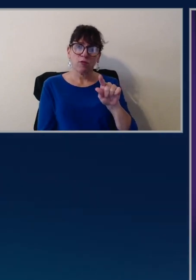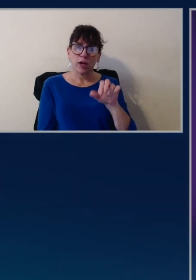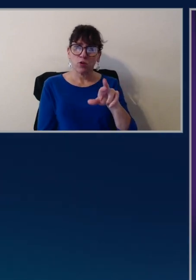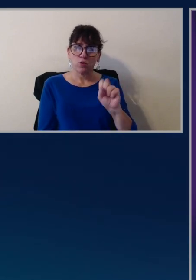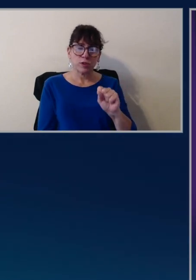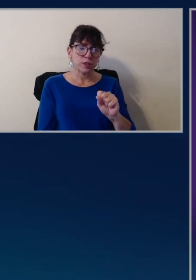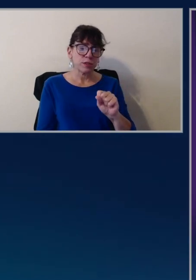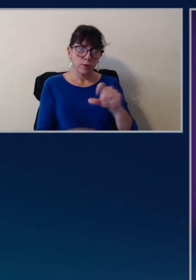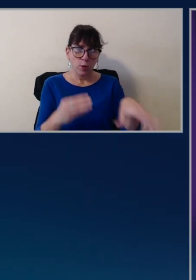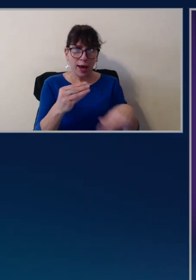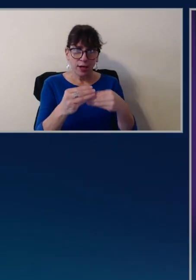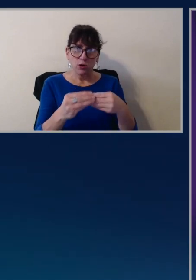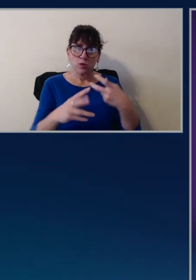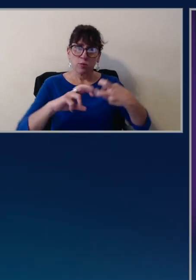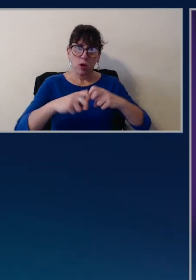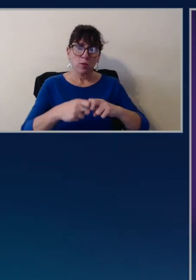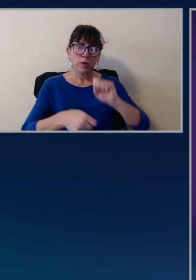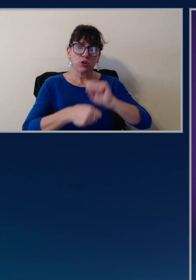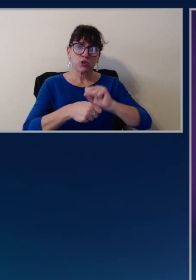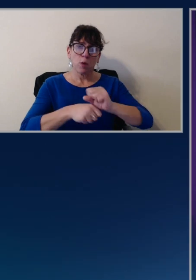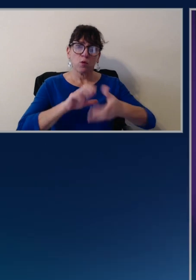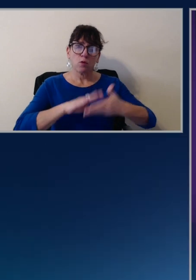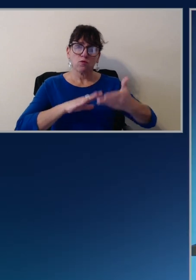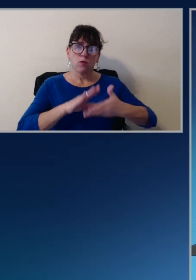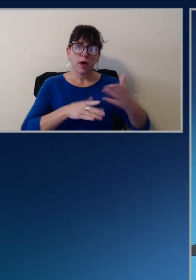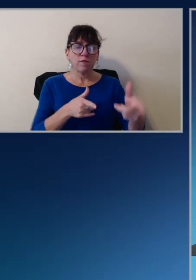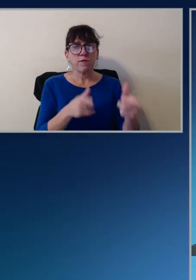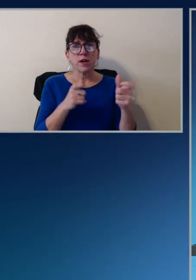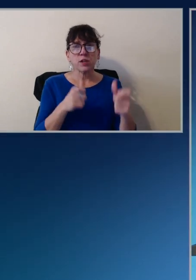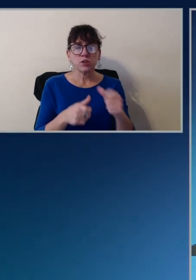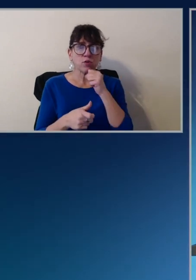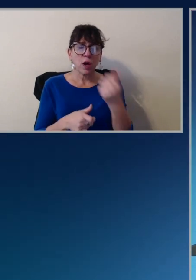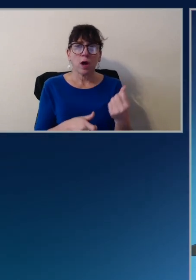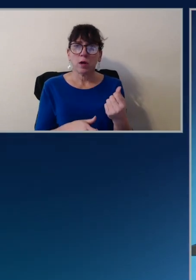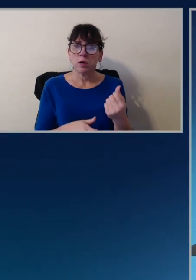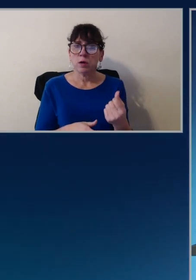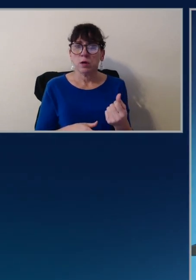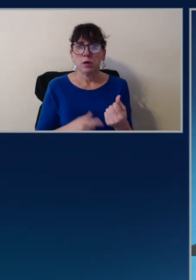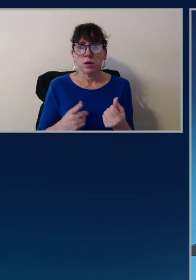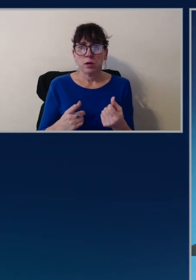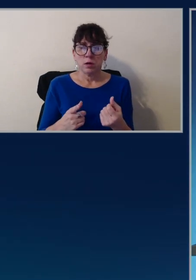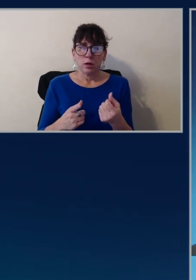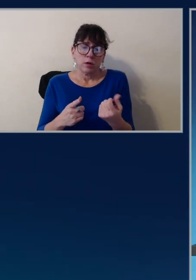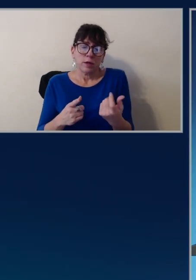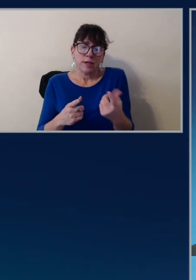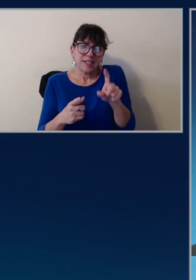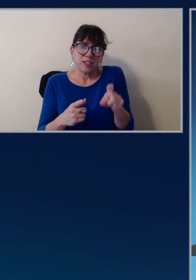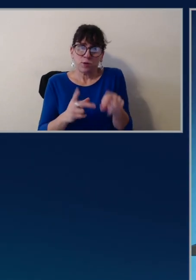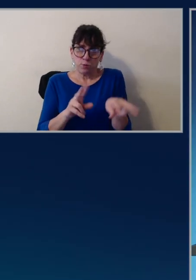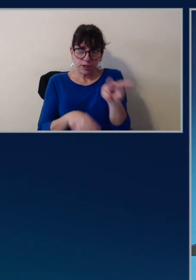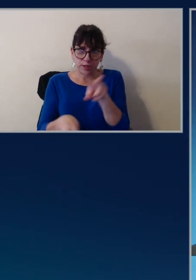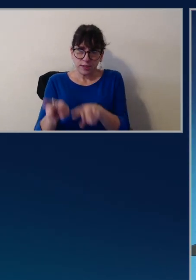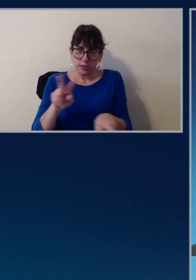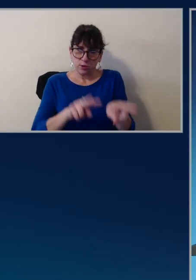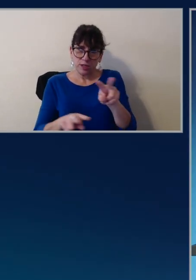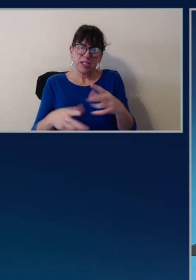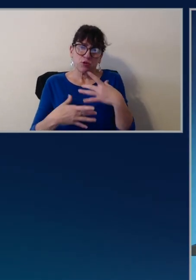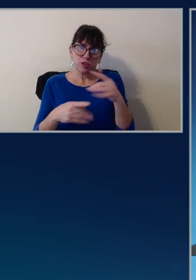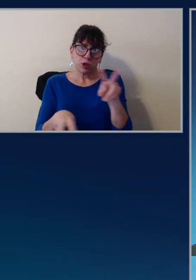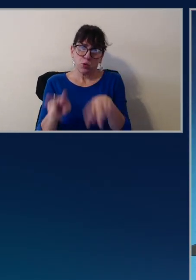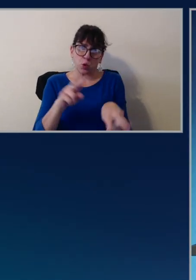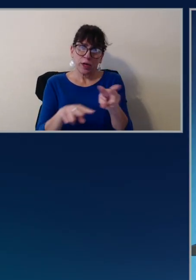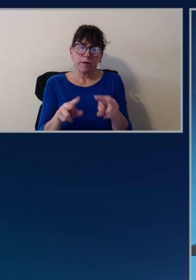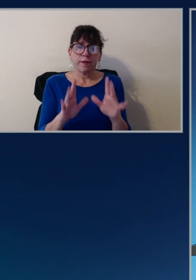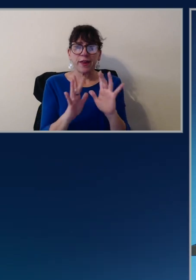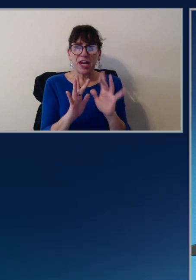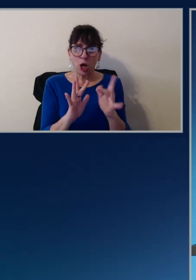run faster. Okay. Not necessarily, though. It's kind of interesting just to look at how the network actually